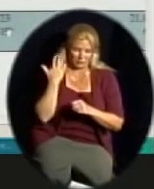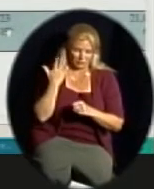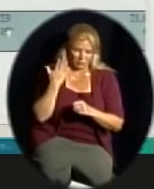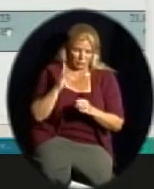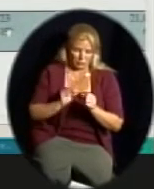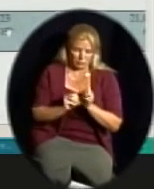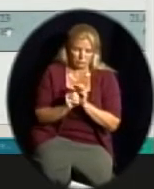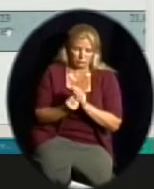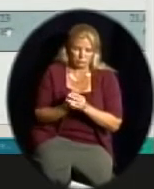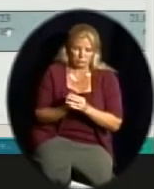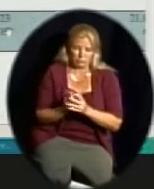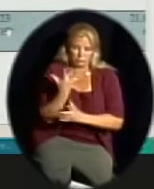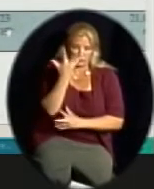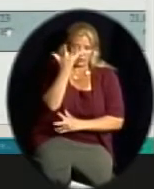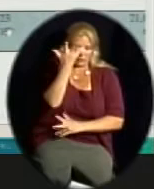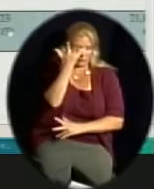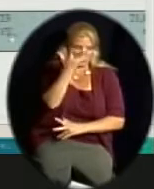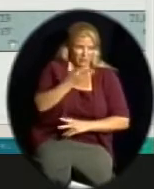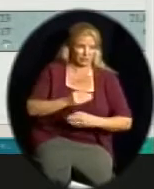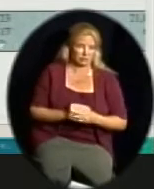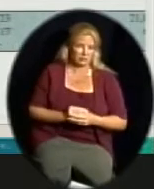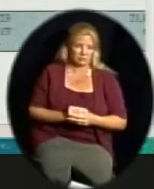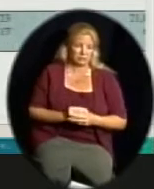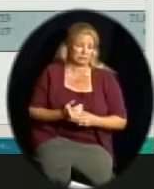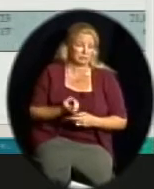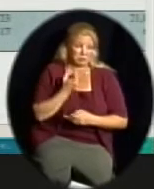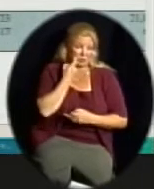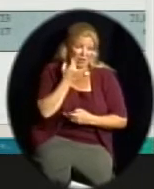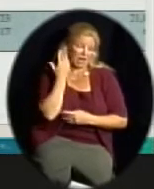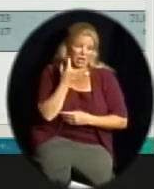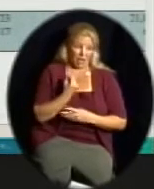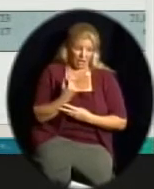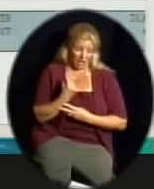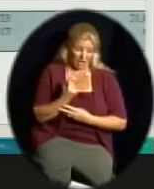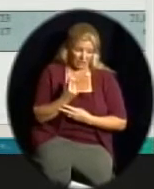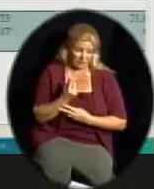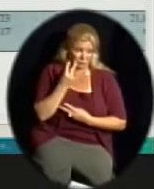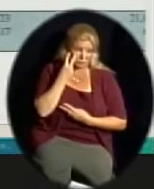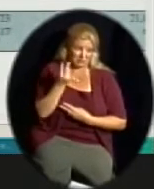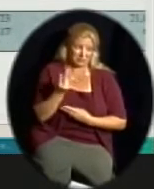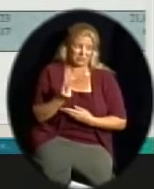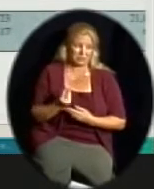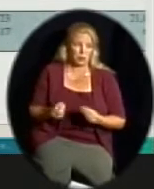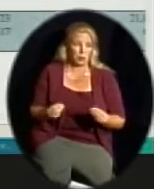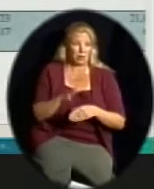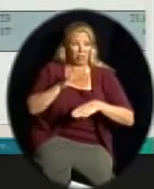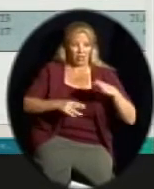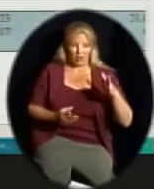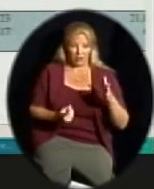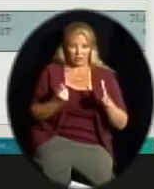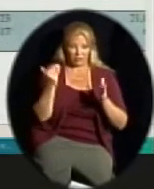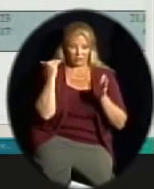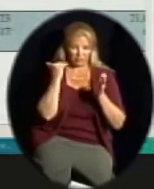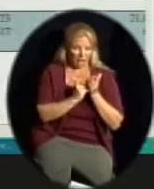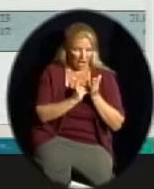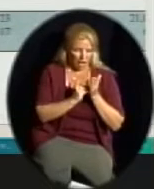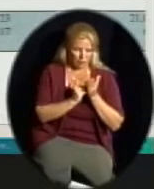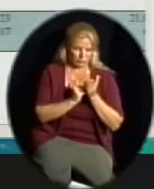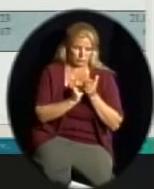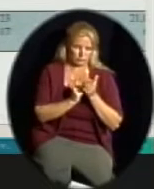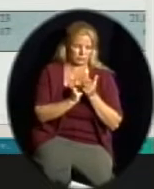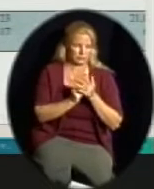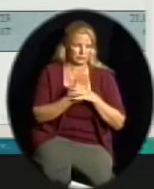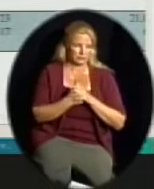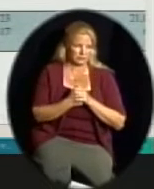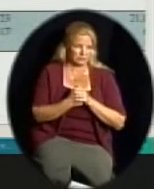over 700, over 1,000 this last year, which represents this way back in 2000, which doesn't seem that long ago, does it?